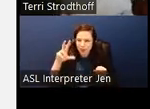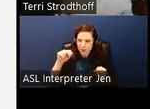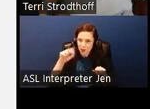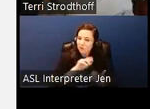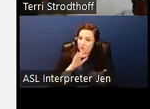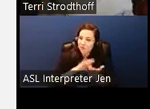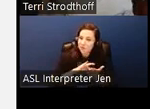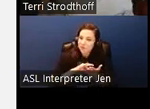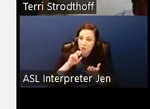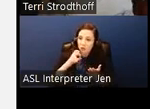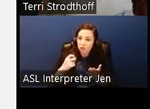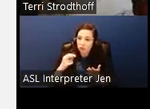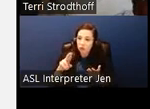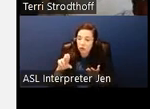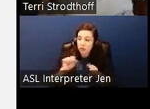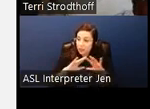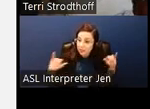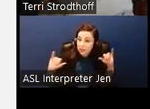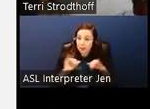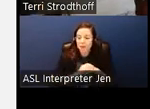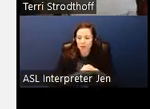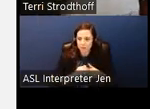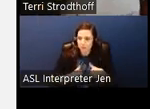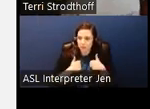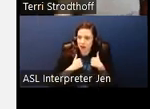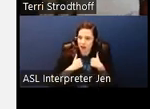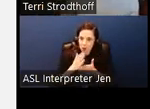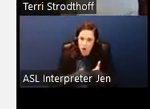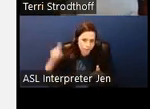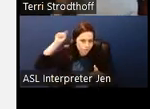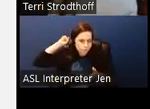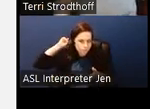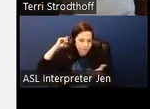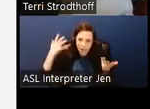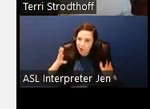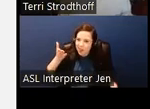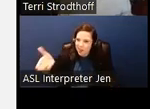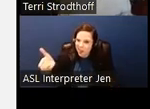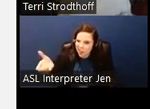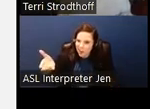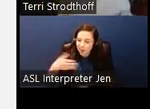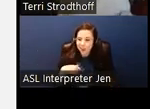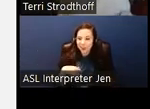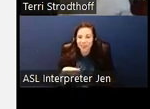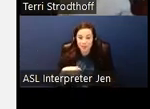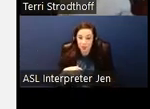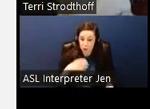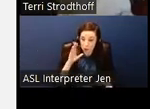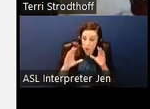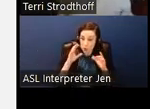nervous system in the survival part of our brain that is already online. So all of this is about the communication that's going on inside our